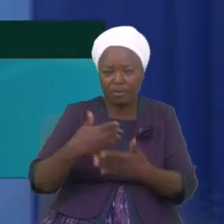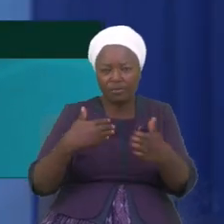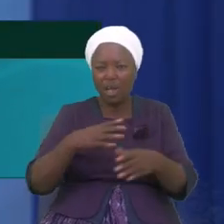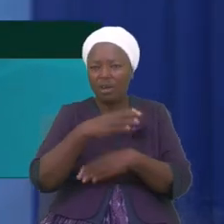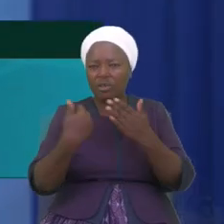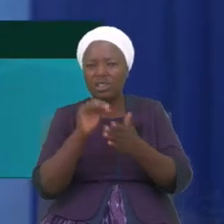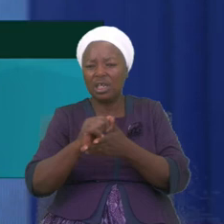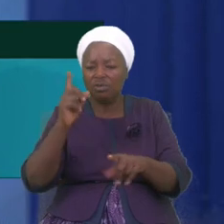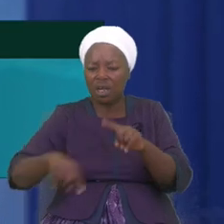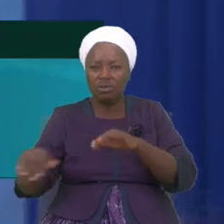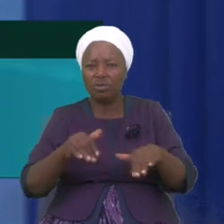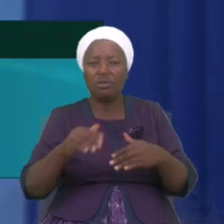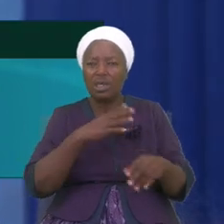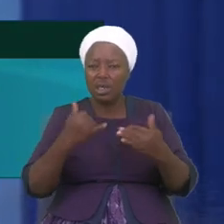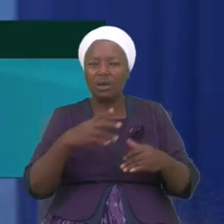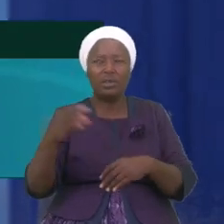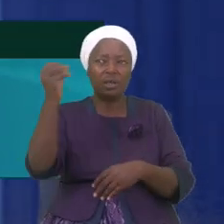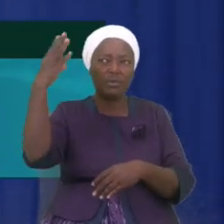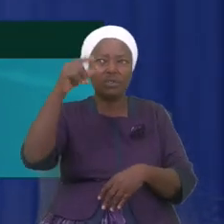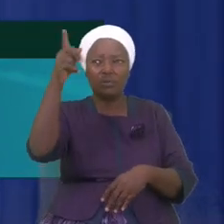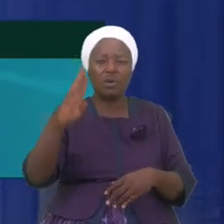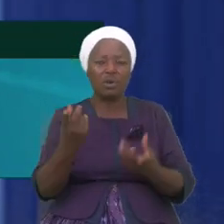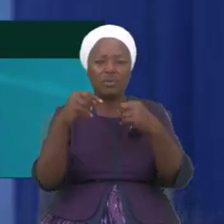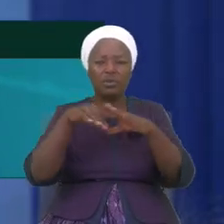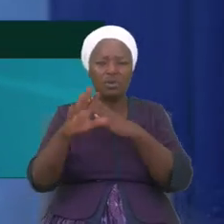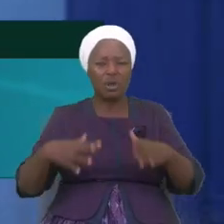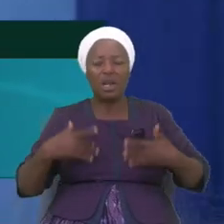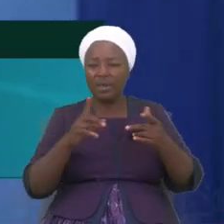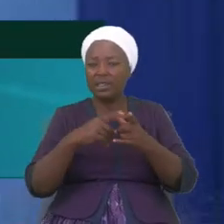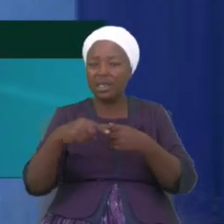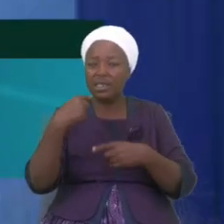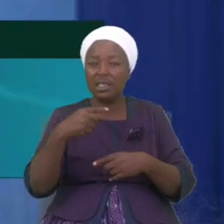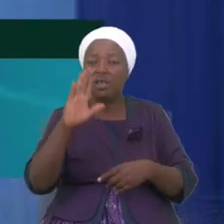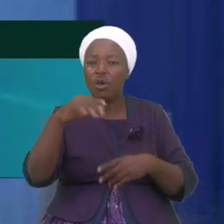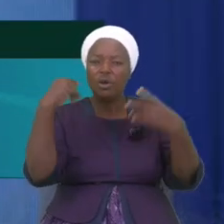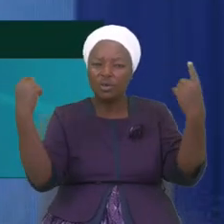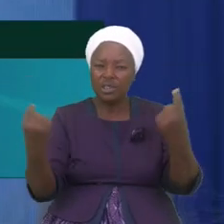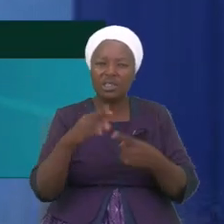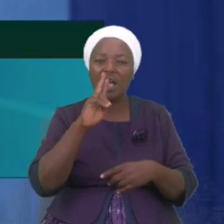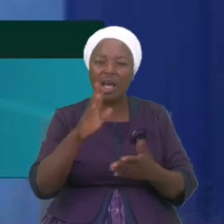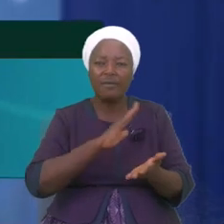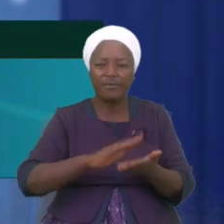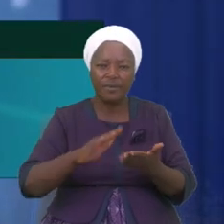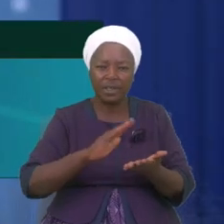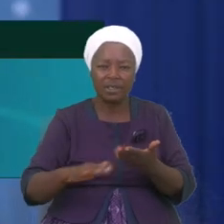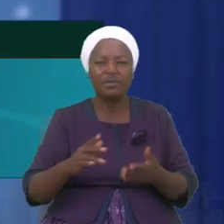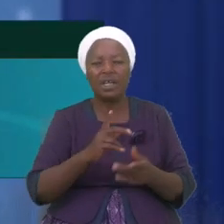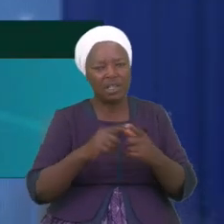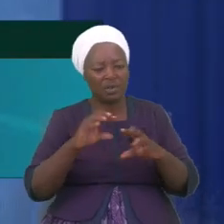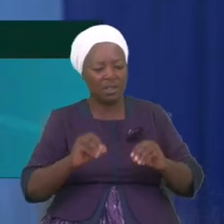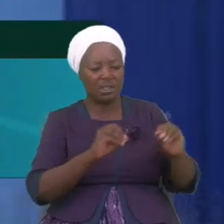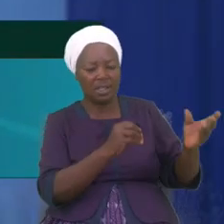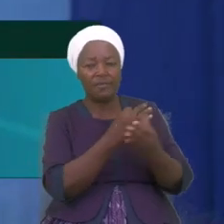could not do, now the grace of God comes to your life, and he says, your sins are forgiven, and you are set free. Now